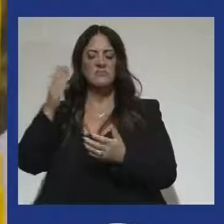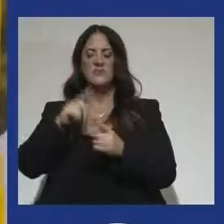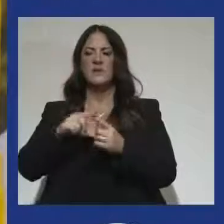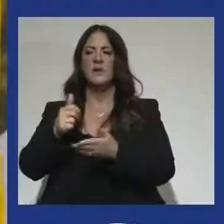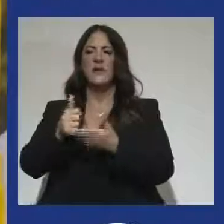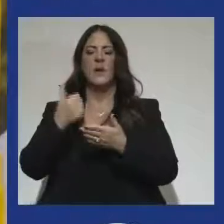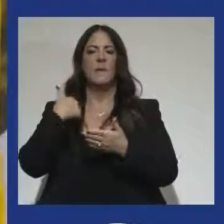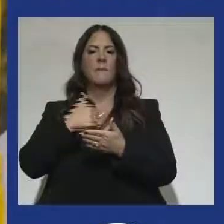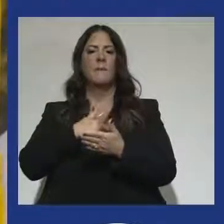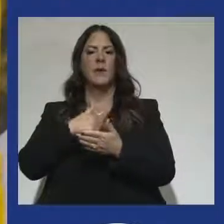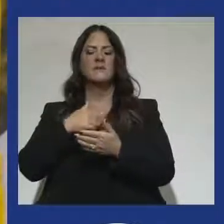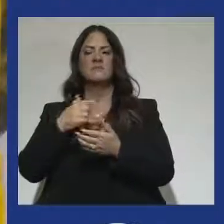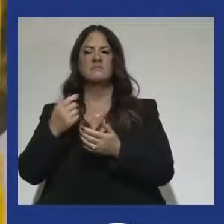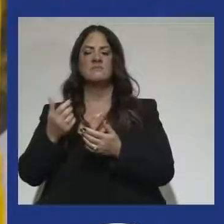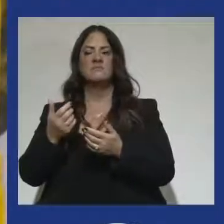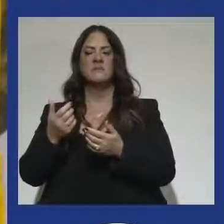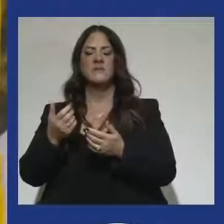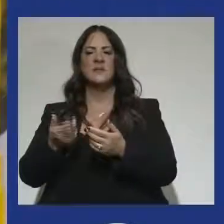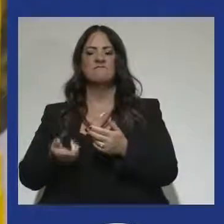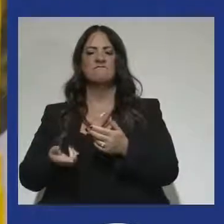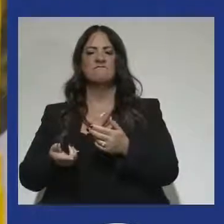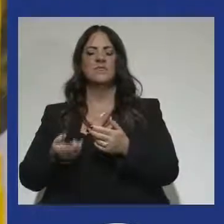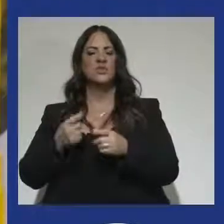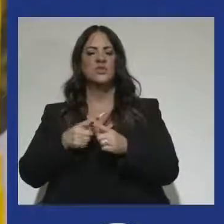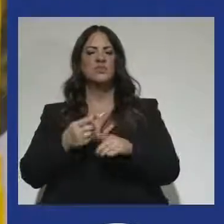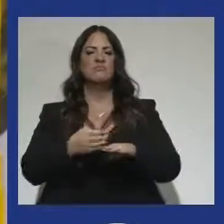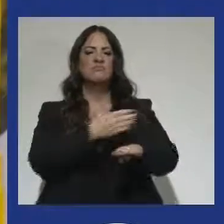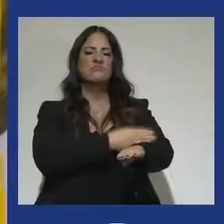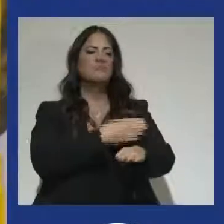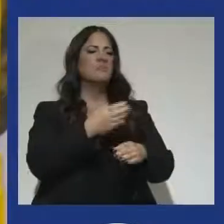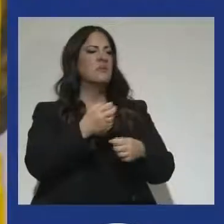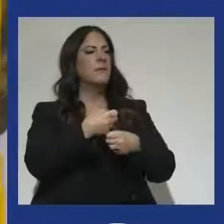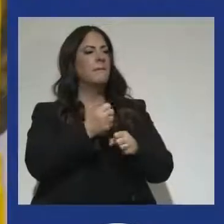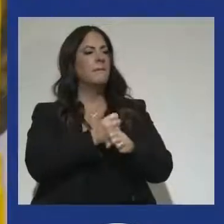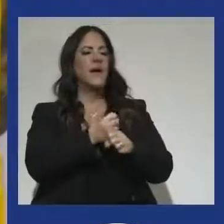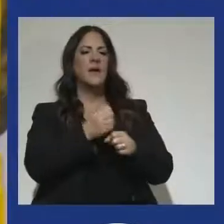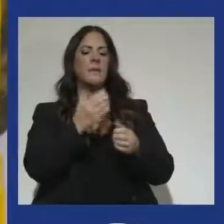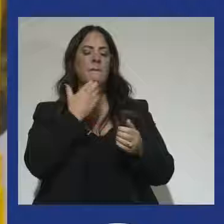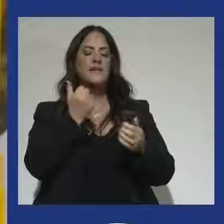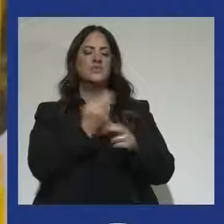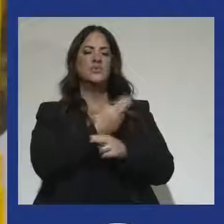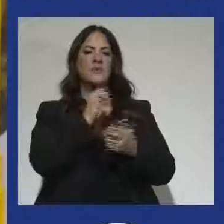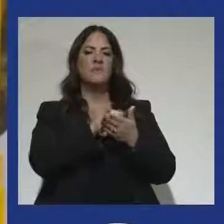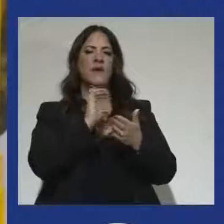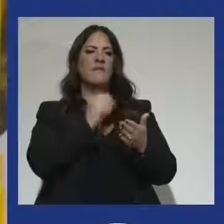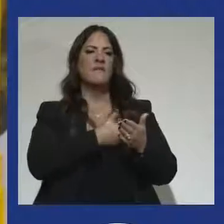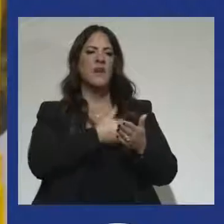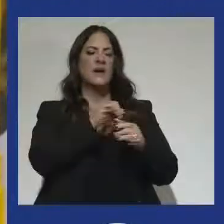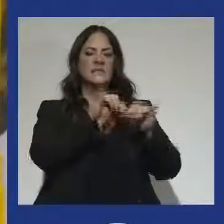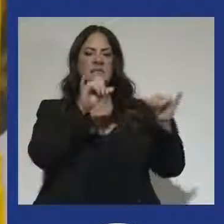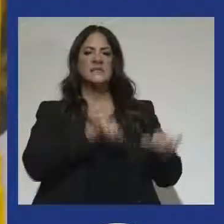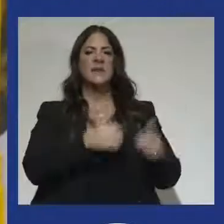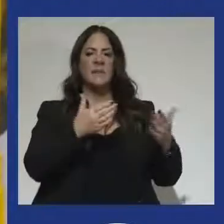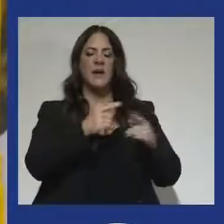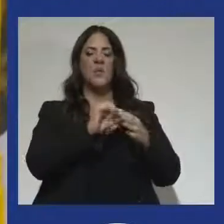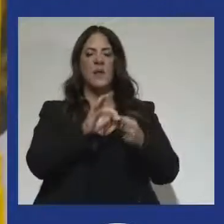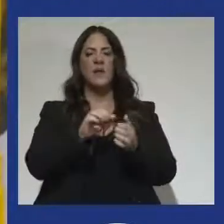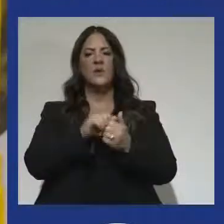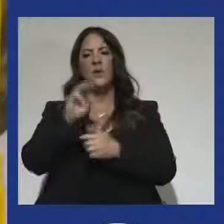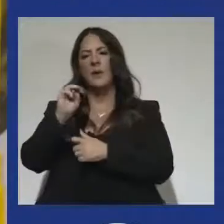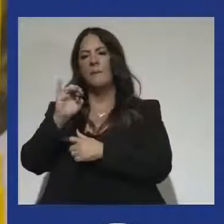can leverage our state's Medicaid system and the Medicare benefits that are obviously